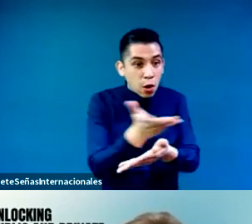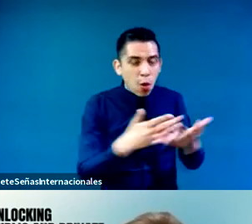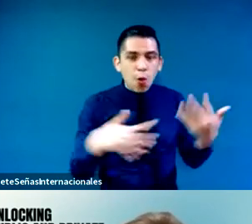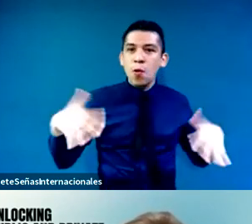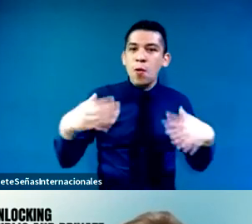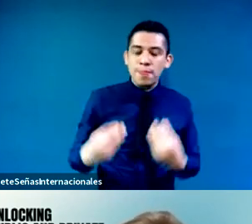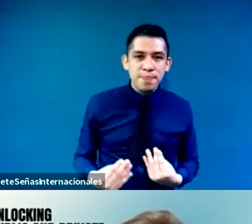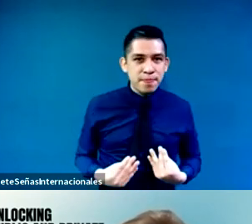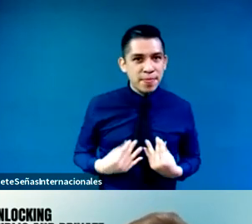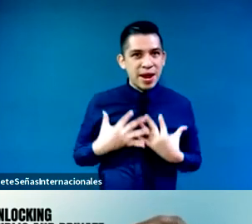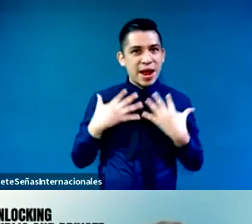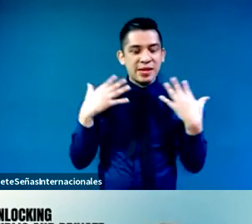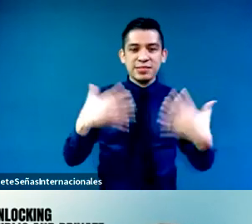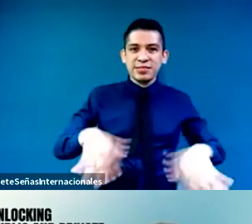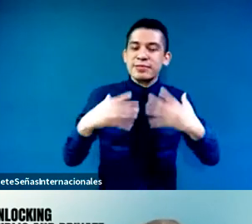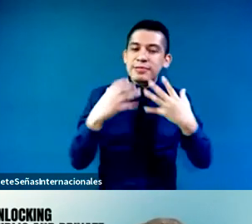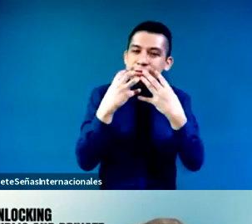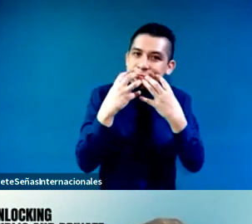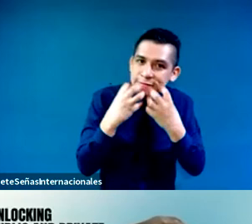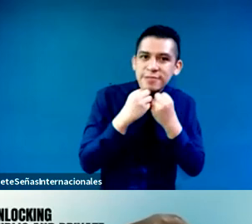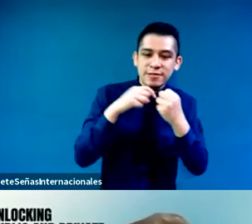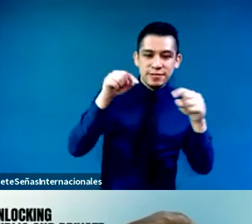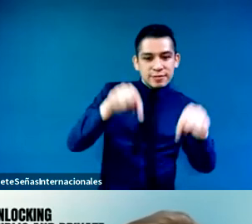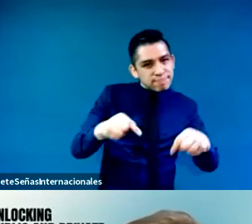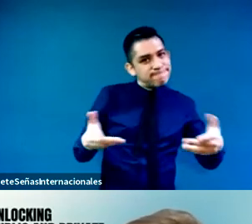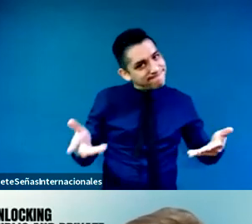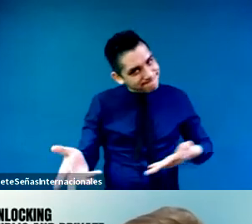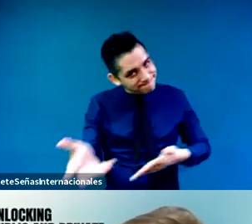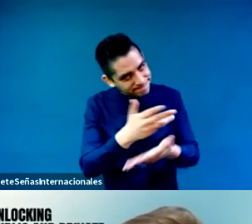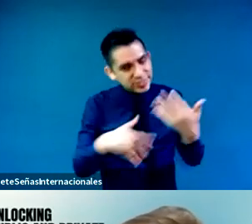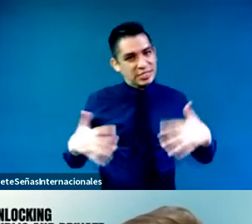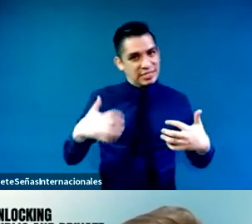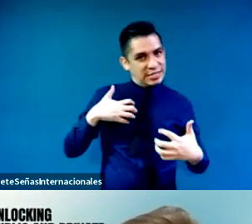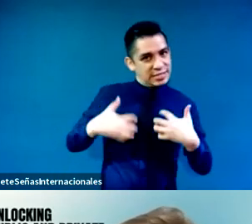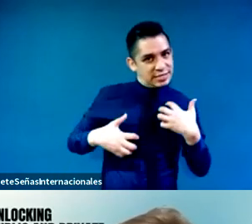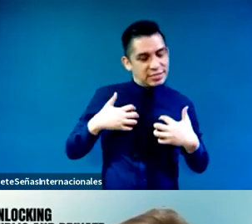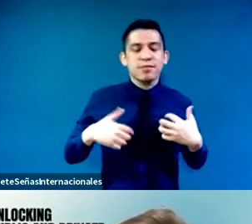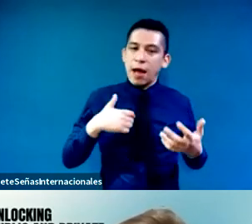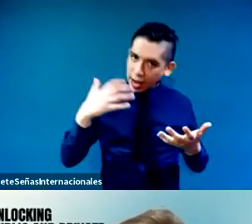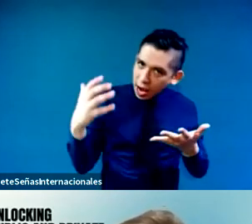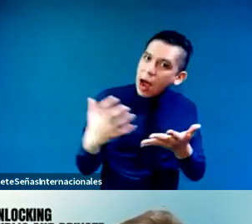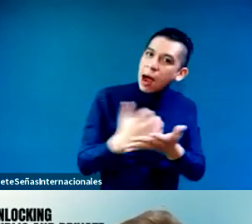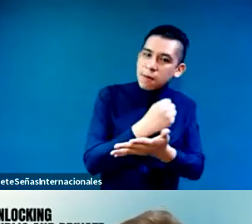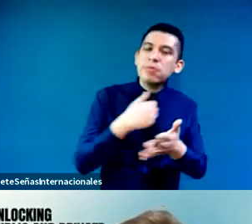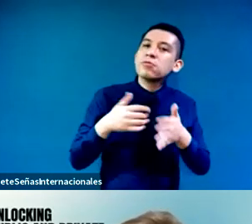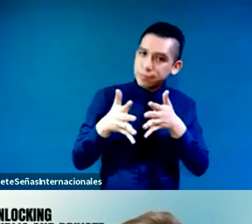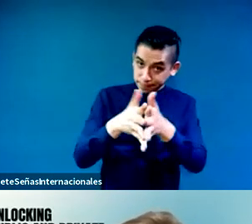a moment, as Seemi has invited, to provide an opportunity for us to reflect together about